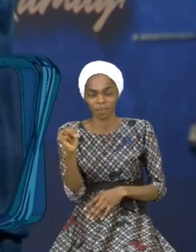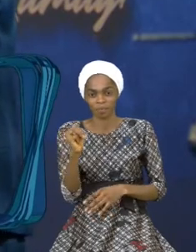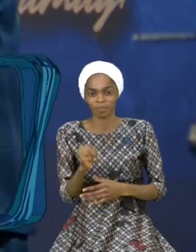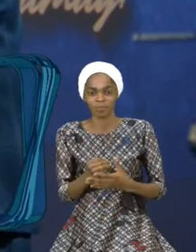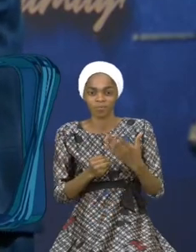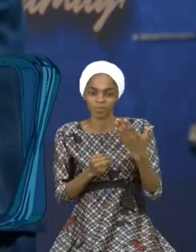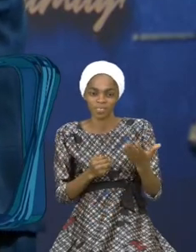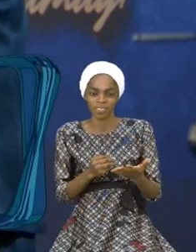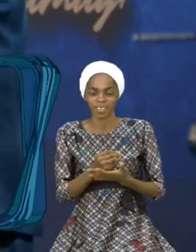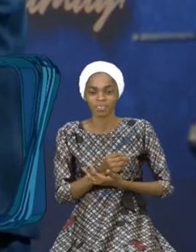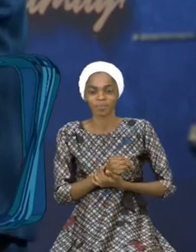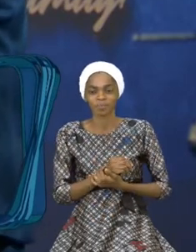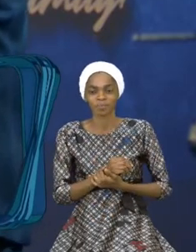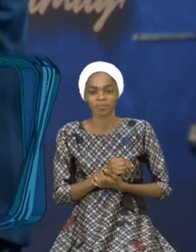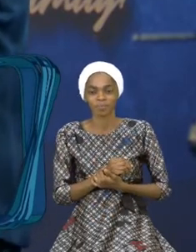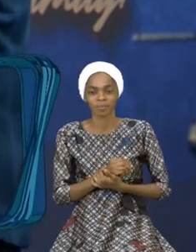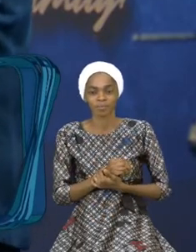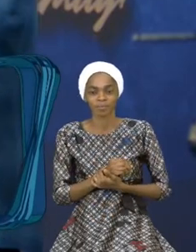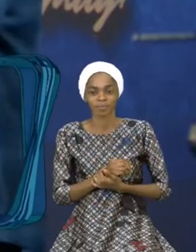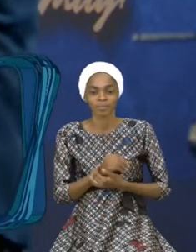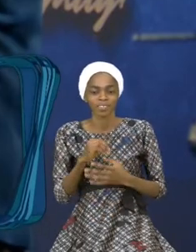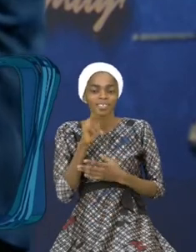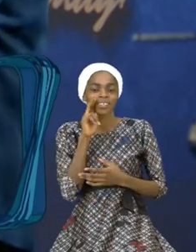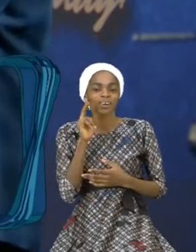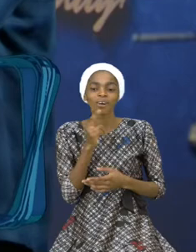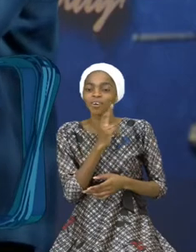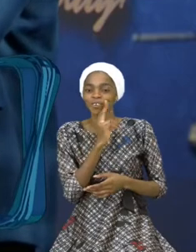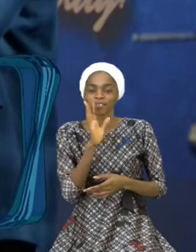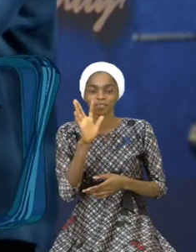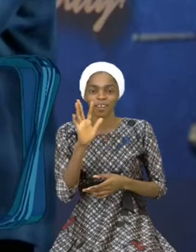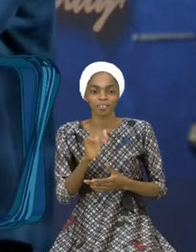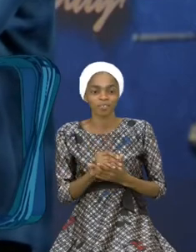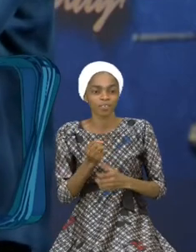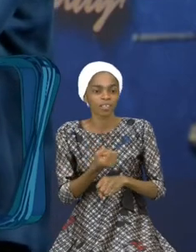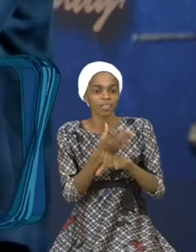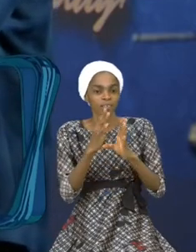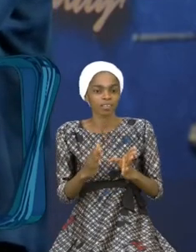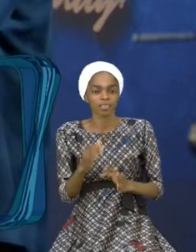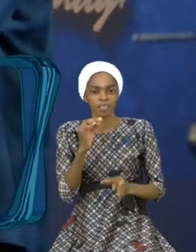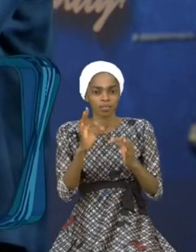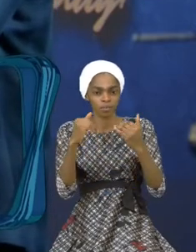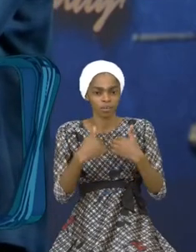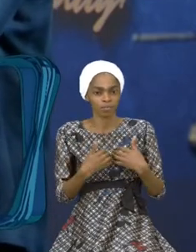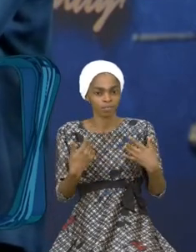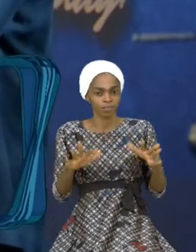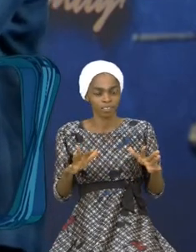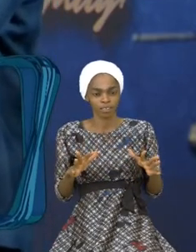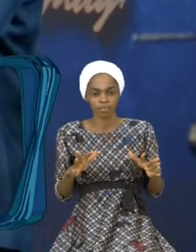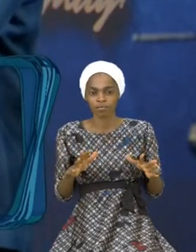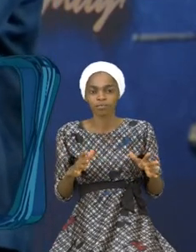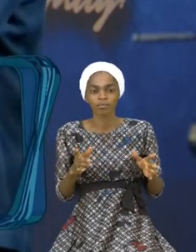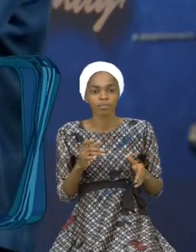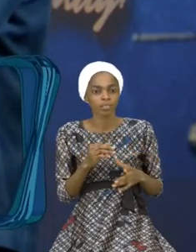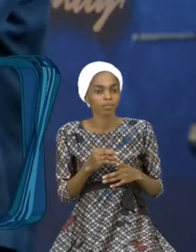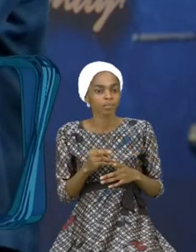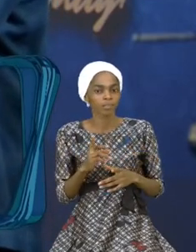in hall 5. tell us if you are finished from my right hand side can you wave your flag and